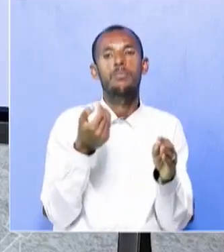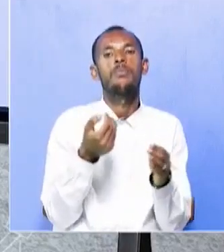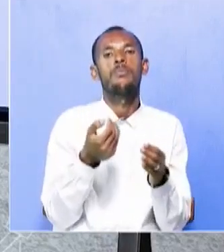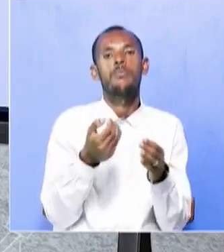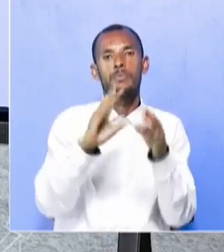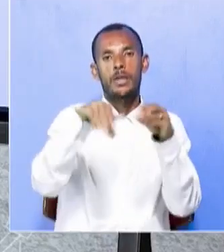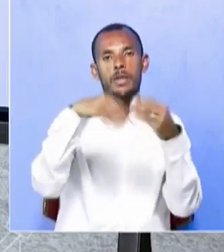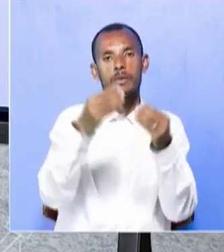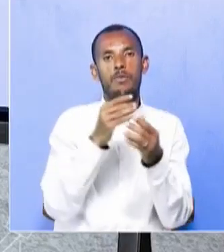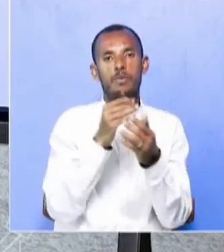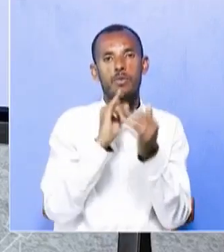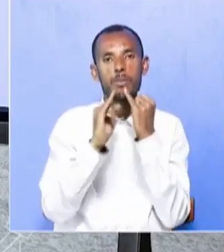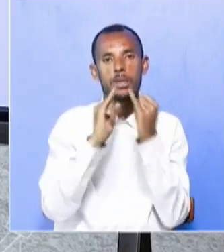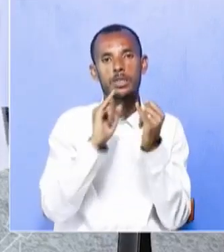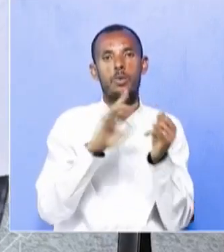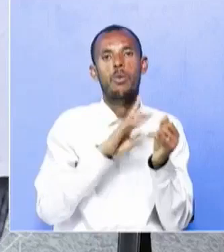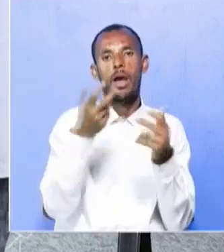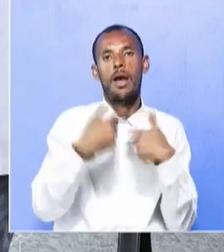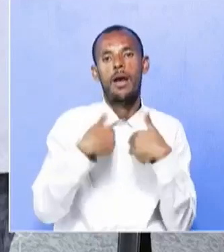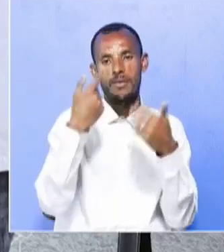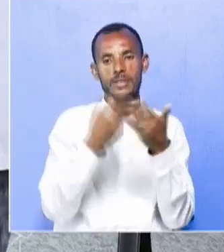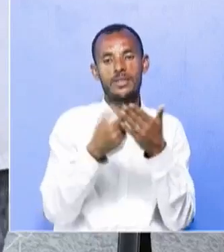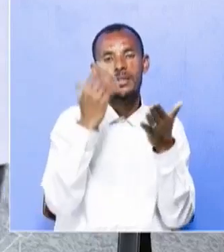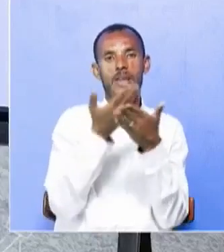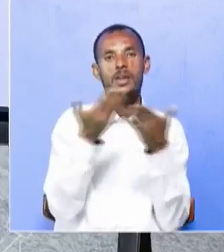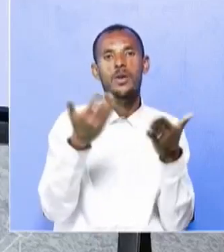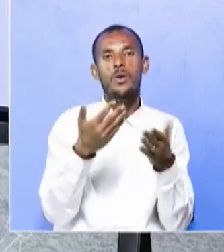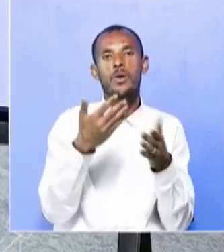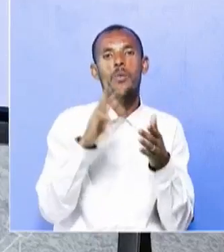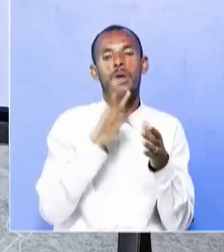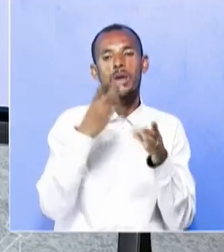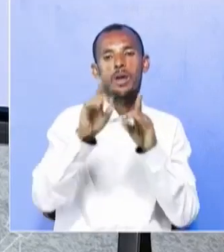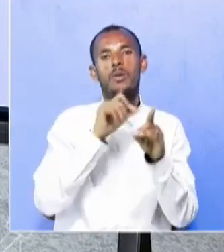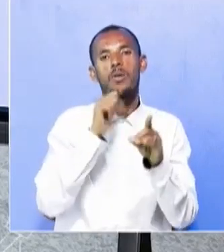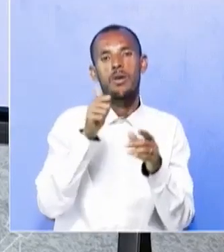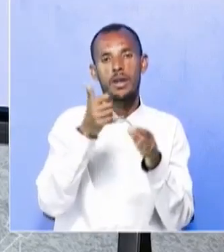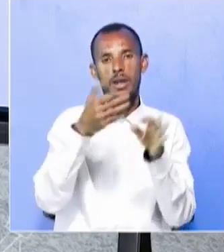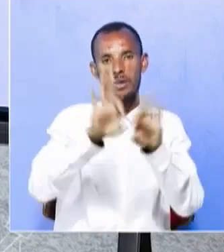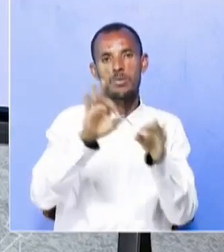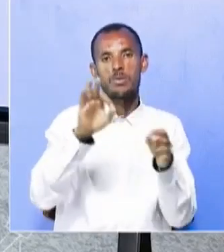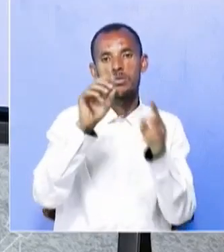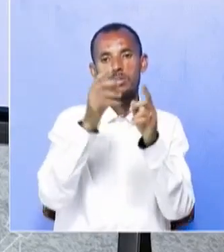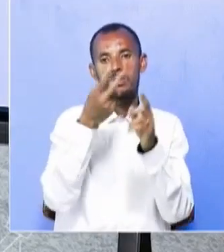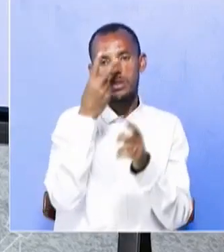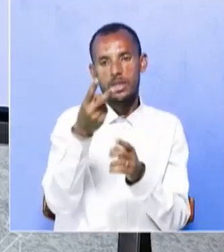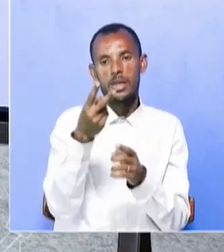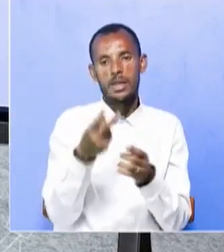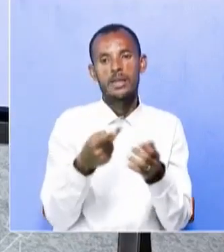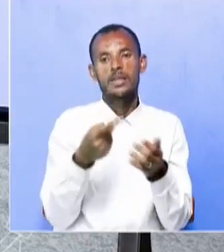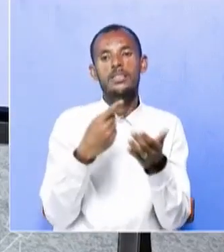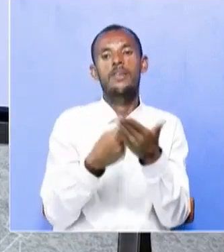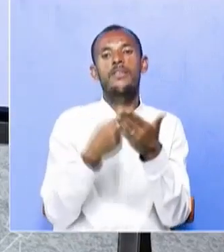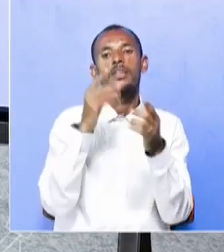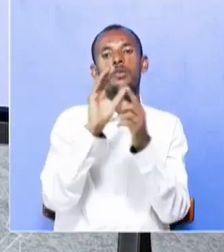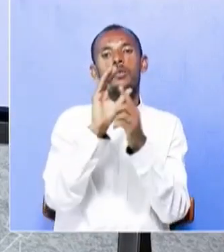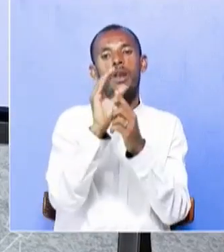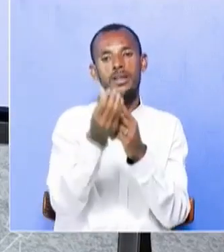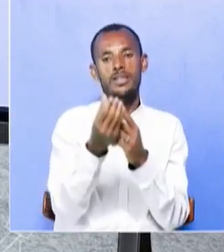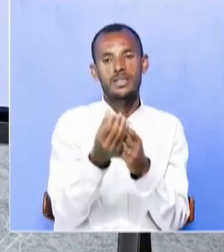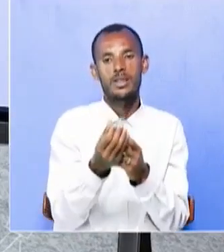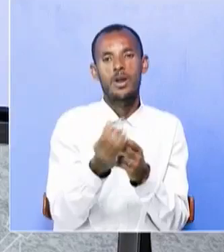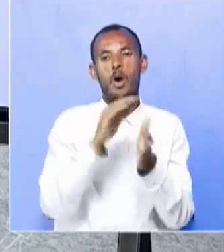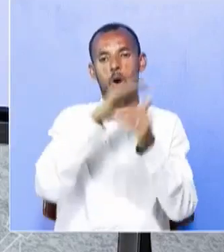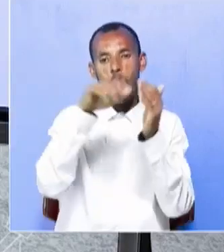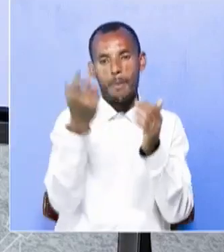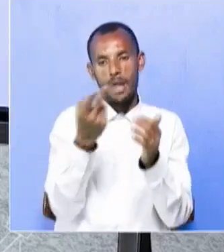information, we have this thing, so we don't need to check the first condition on the definition, because all